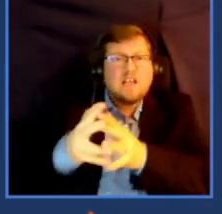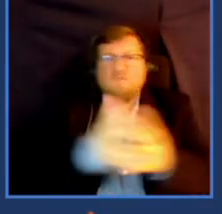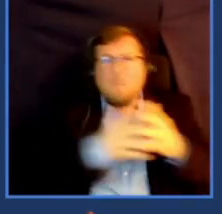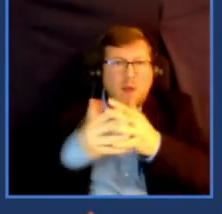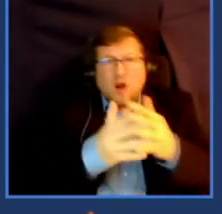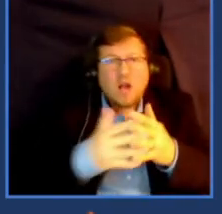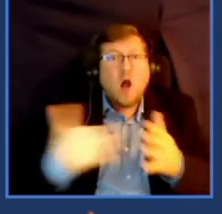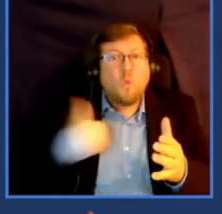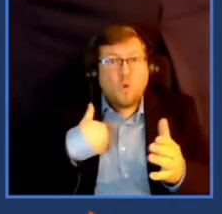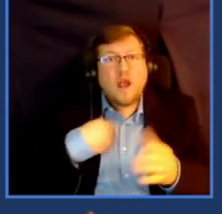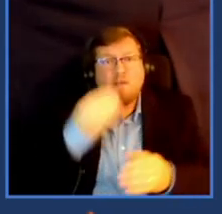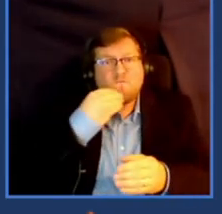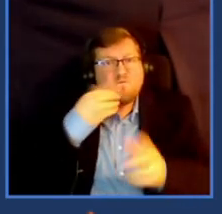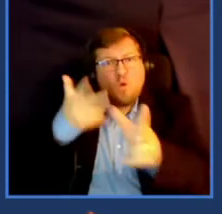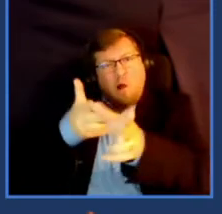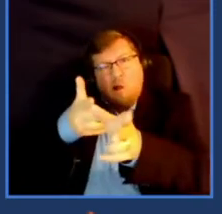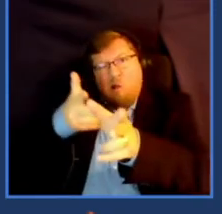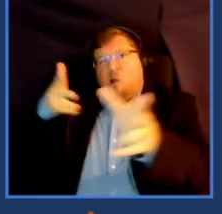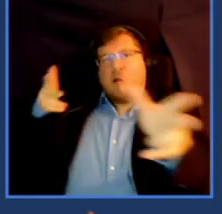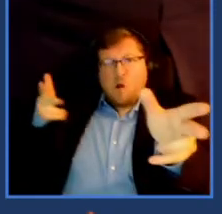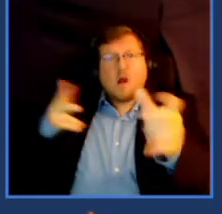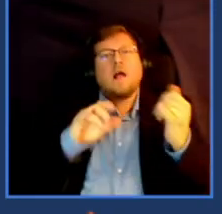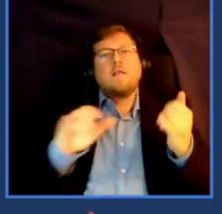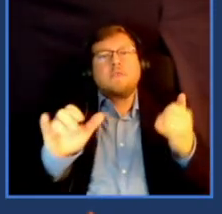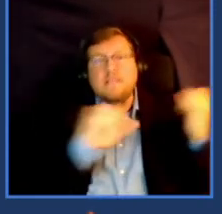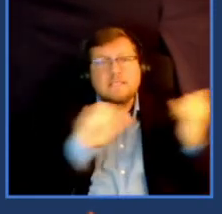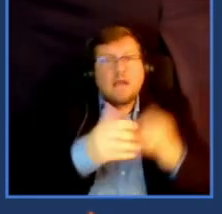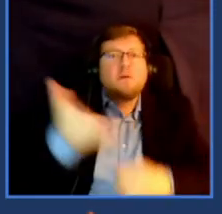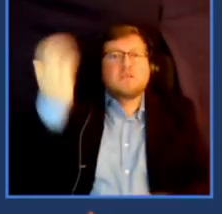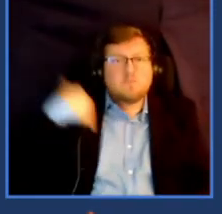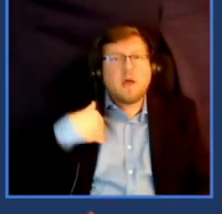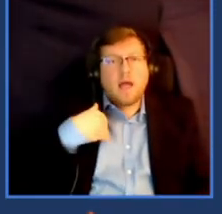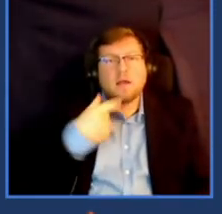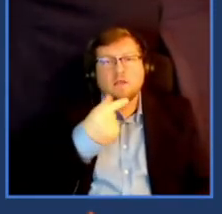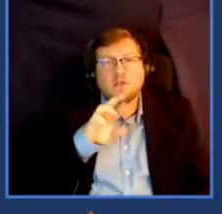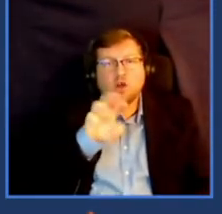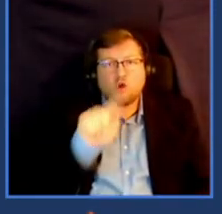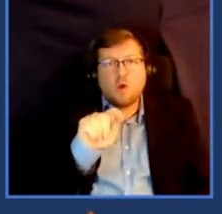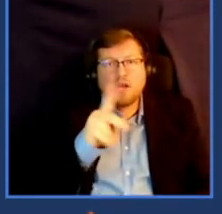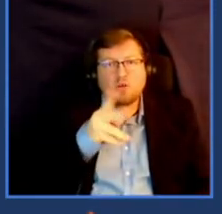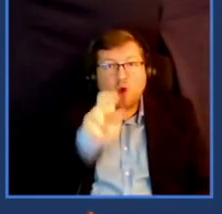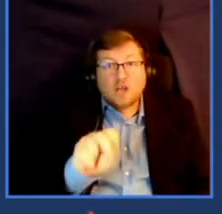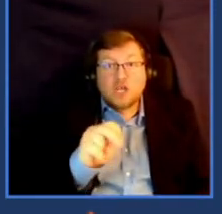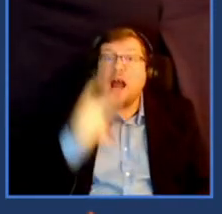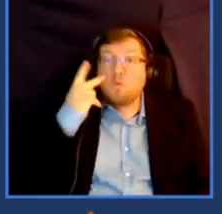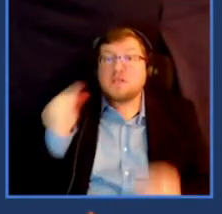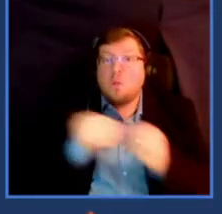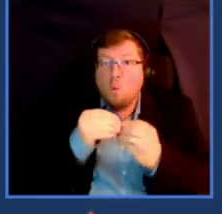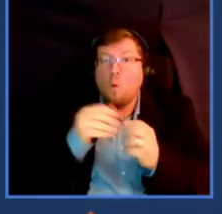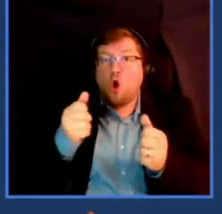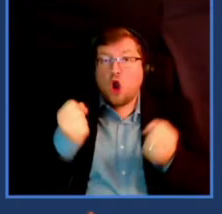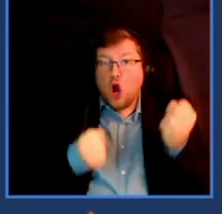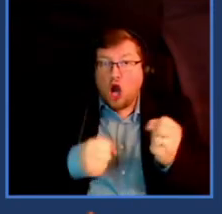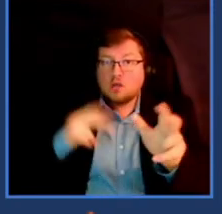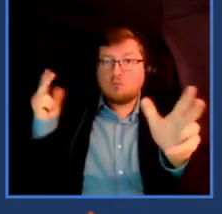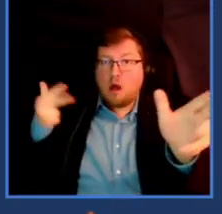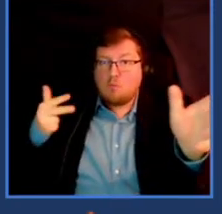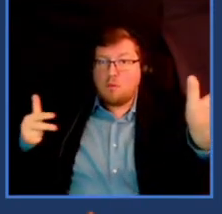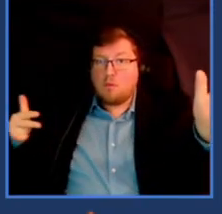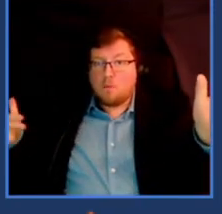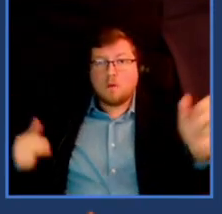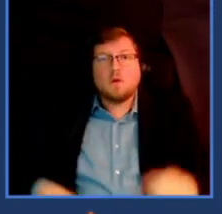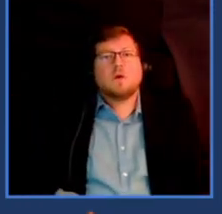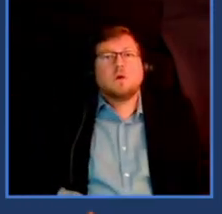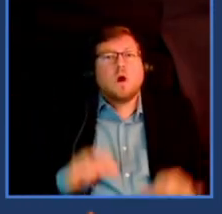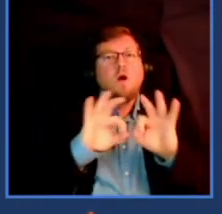since the Depression. And they're getting longer. Families, children, people have worked their